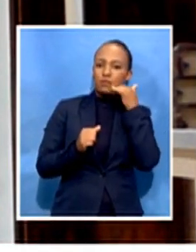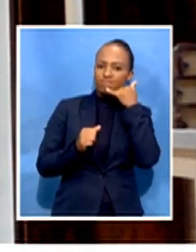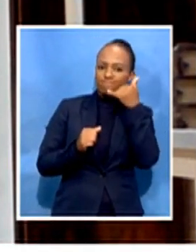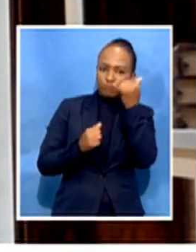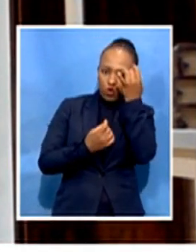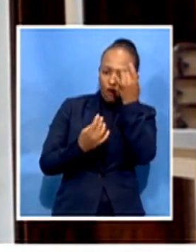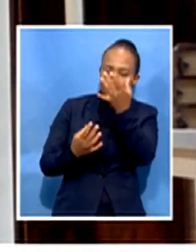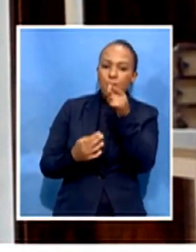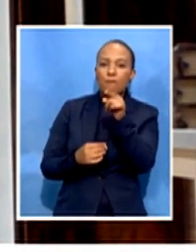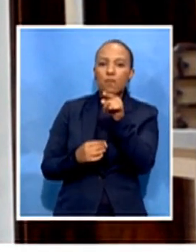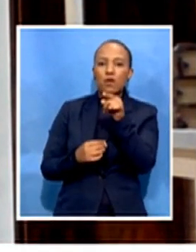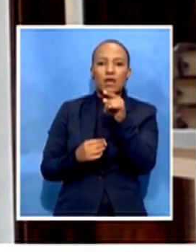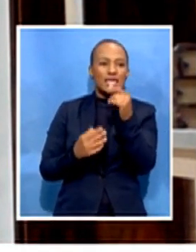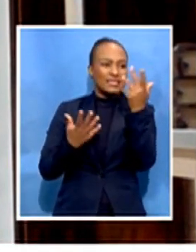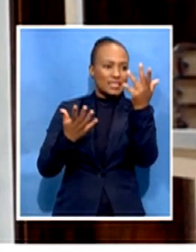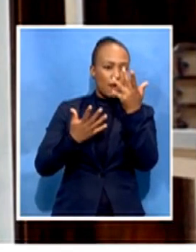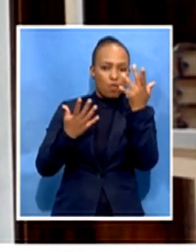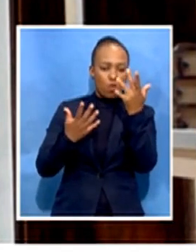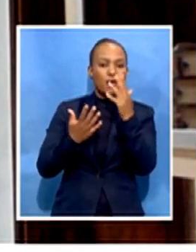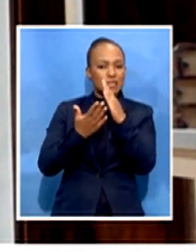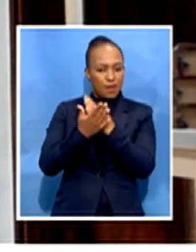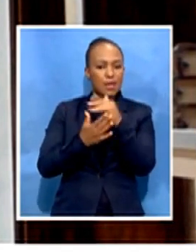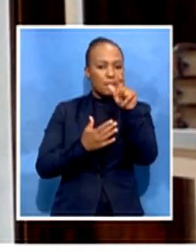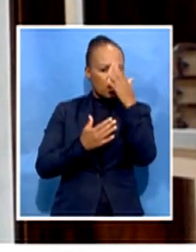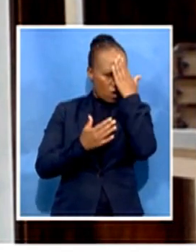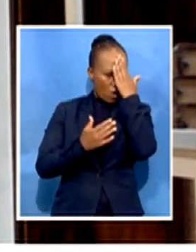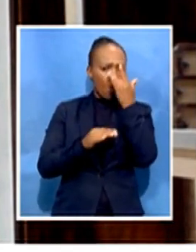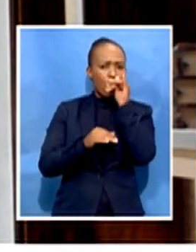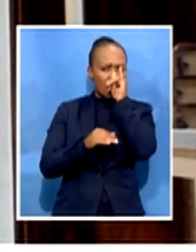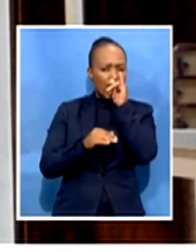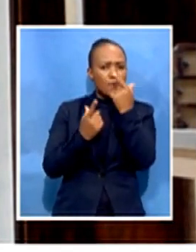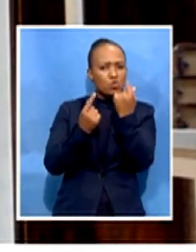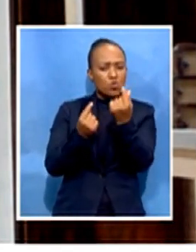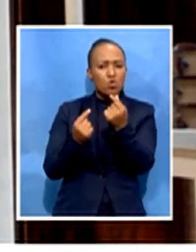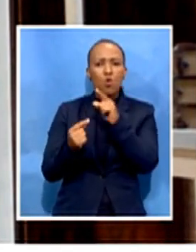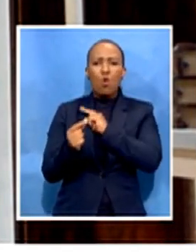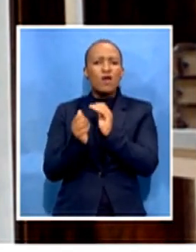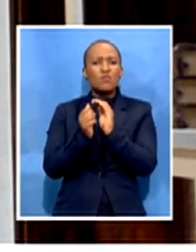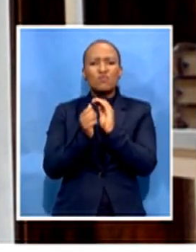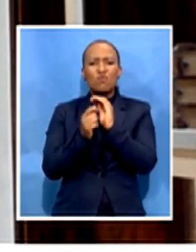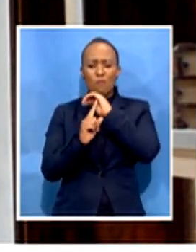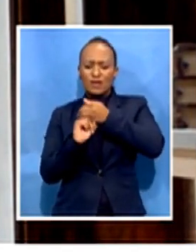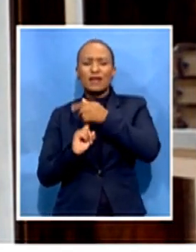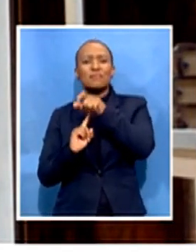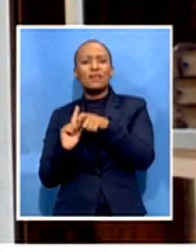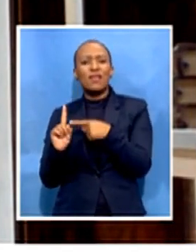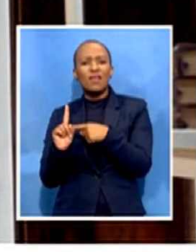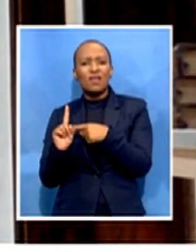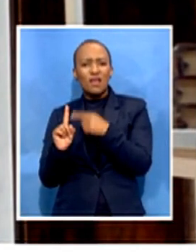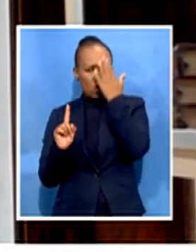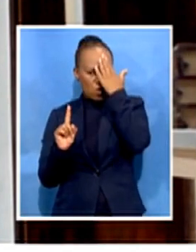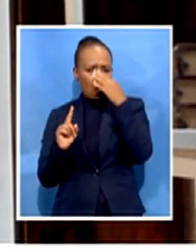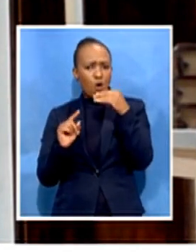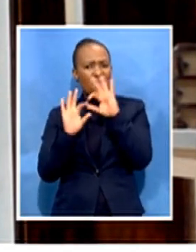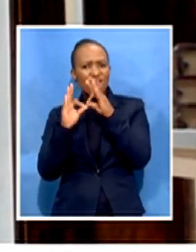knows something about crime. Why do we protect these criminals? Somebody in your family, your neighborhood, your workplace might be a